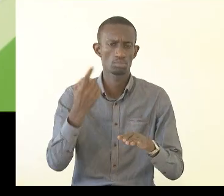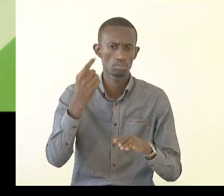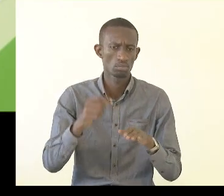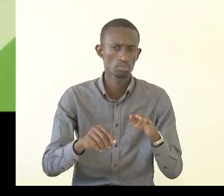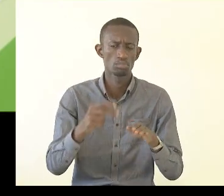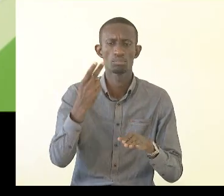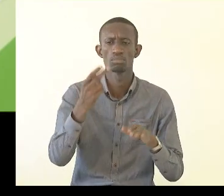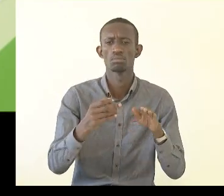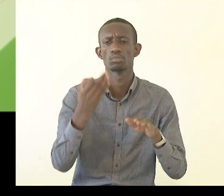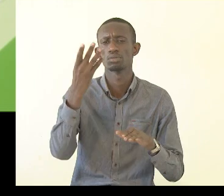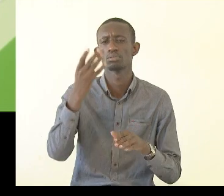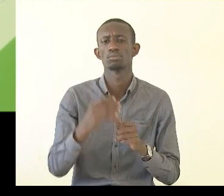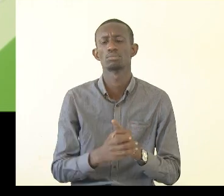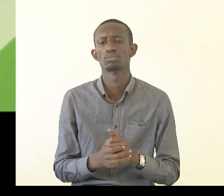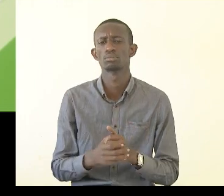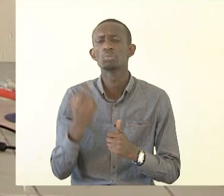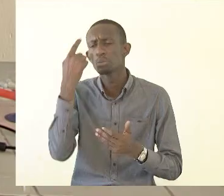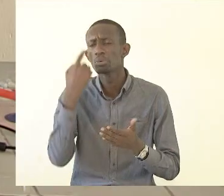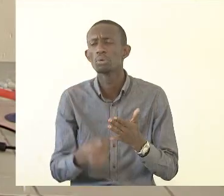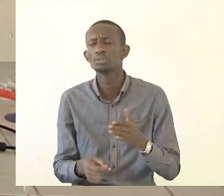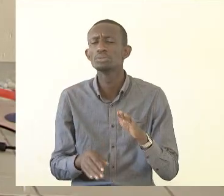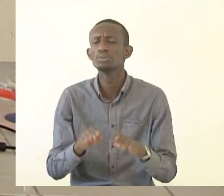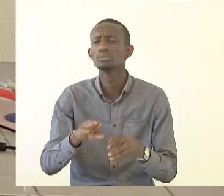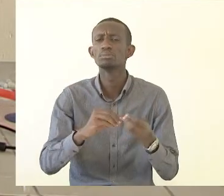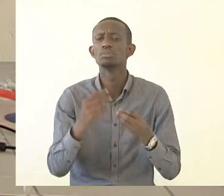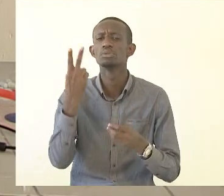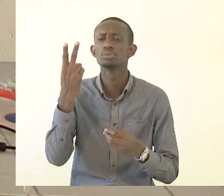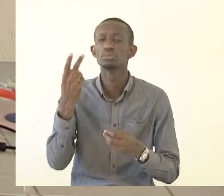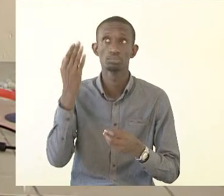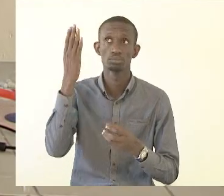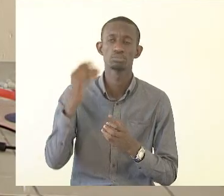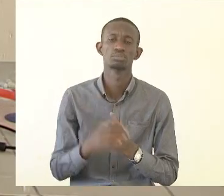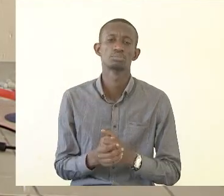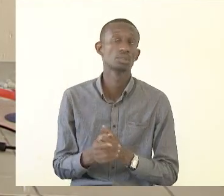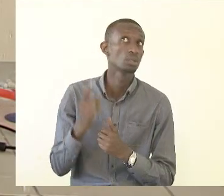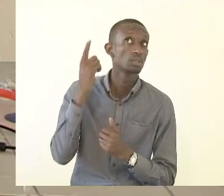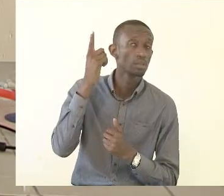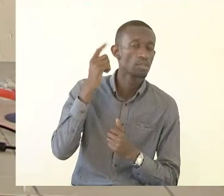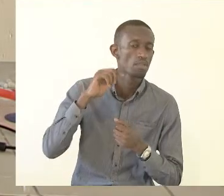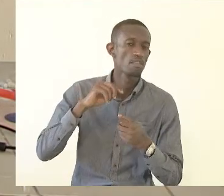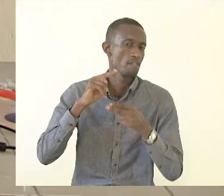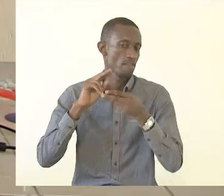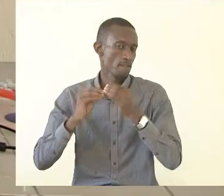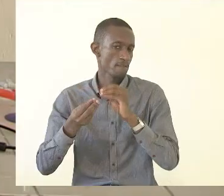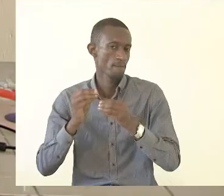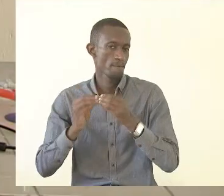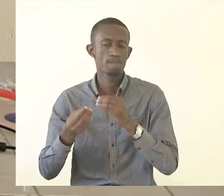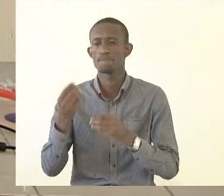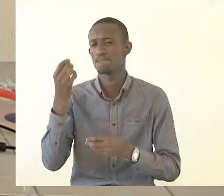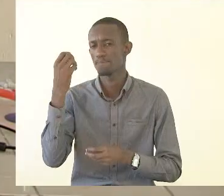here? This is nitration. So this is number 3. What type of